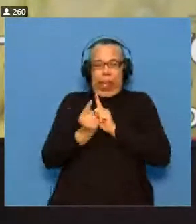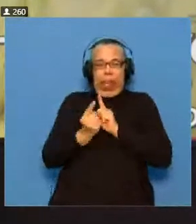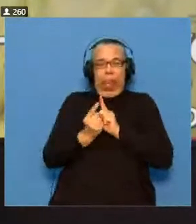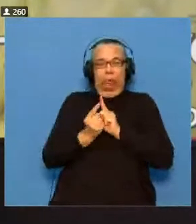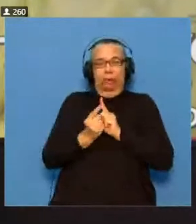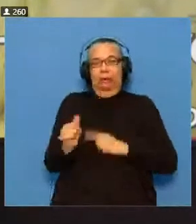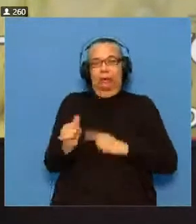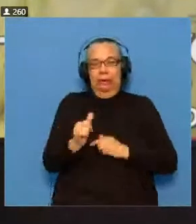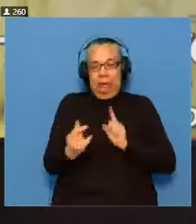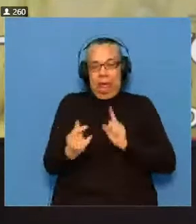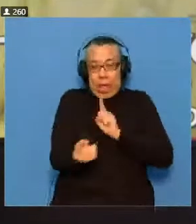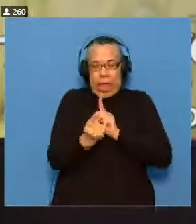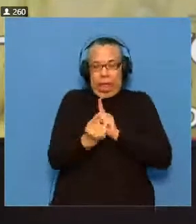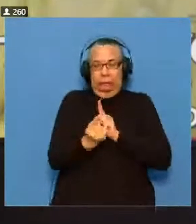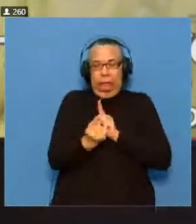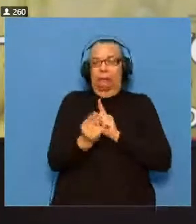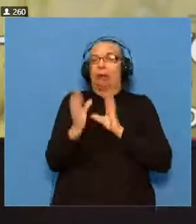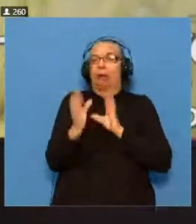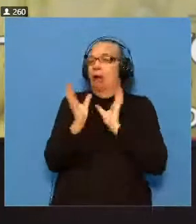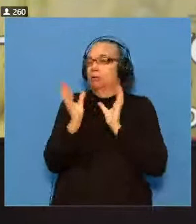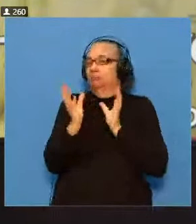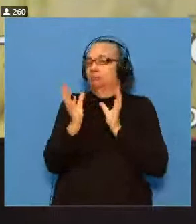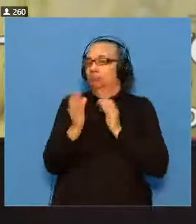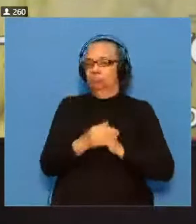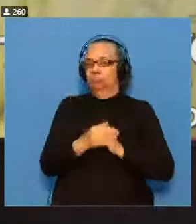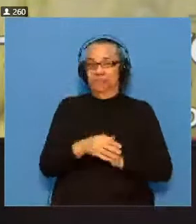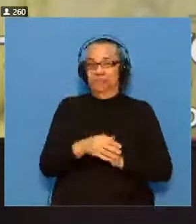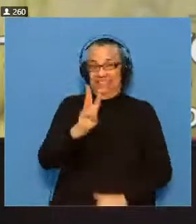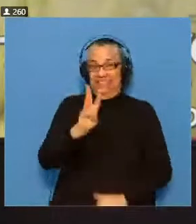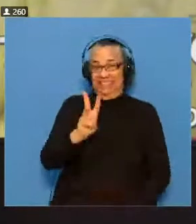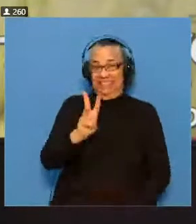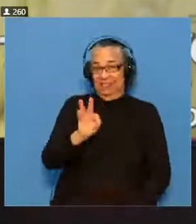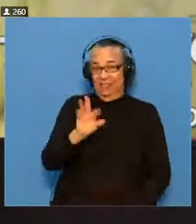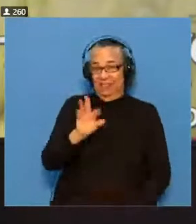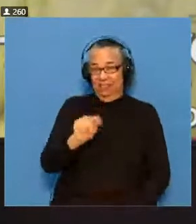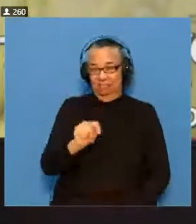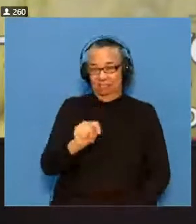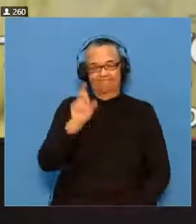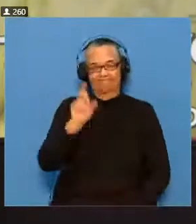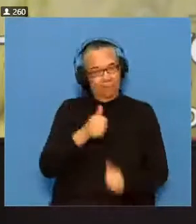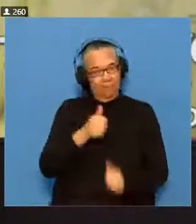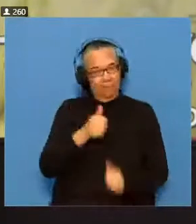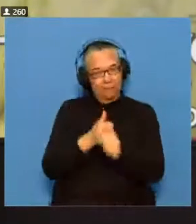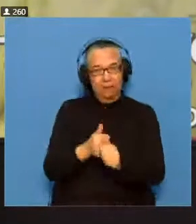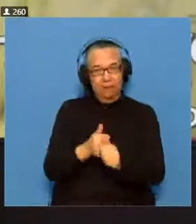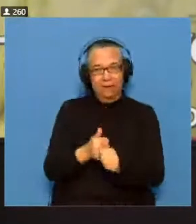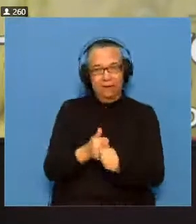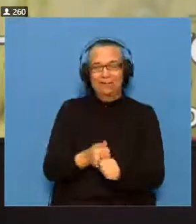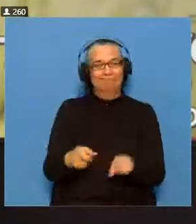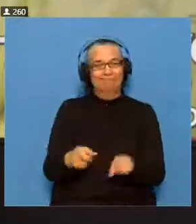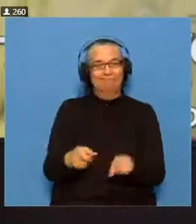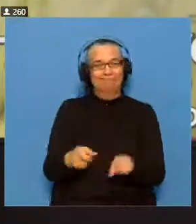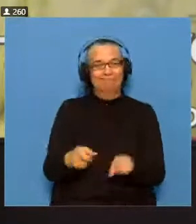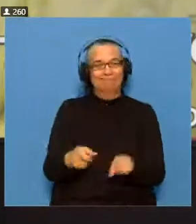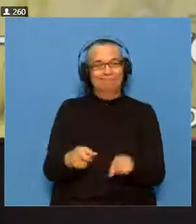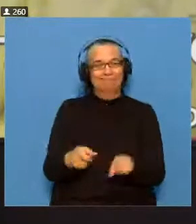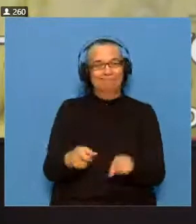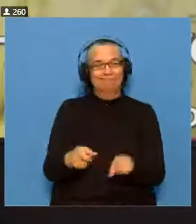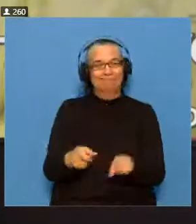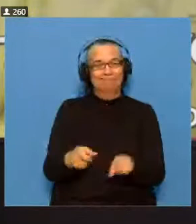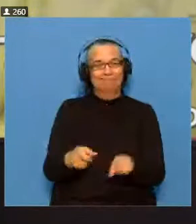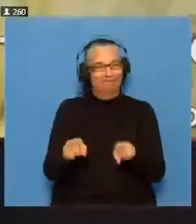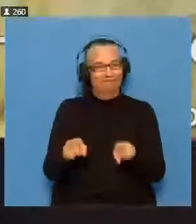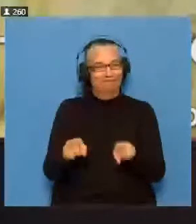conversations. 6 feet must be maintained at all times, including while greeting others. It goes without saying that the health and well-being